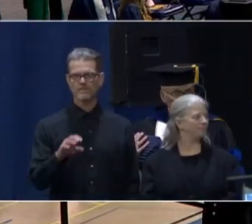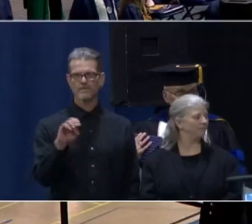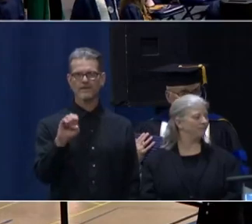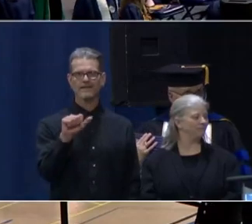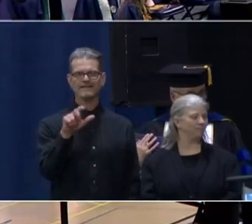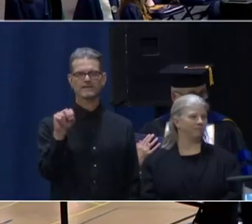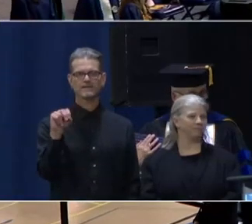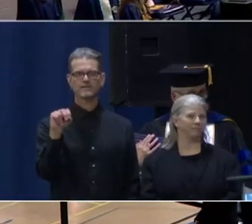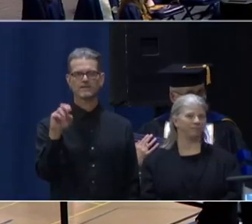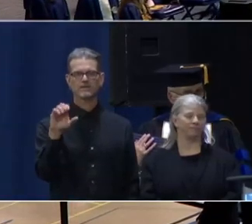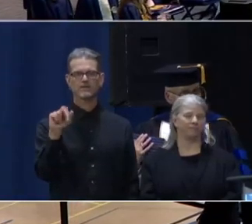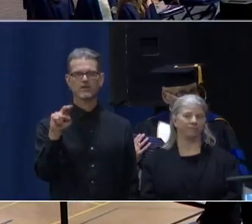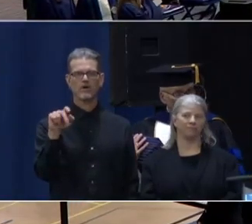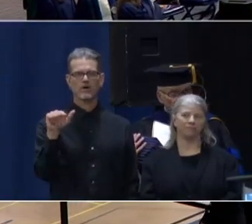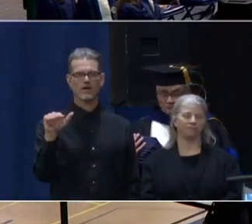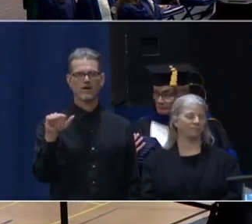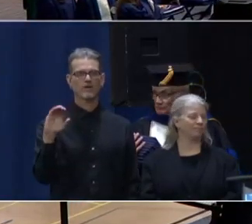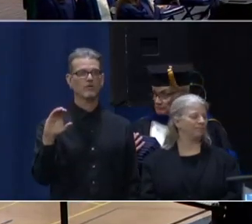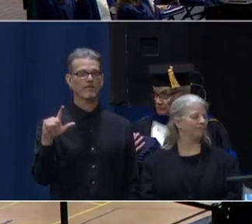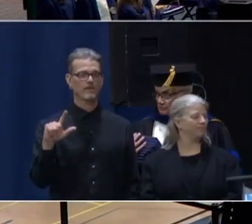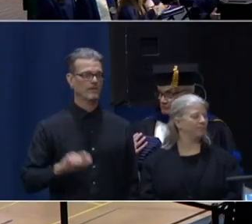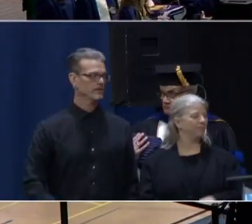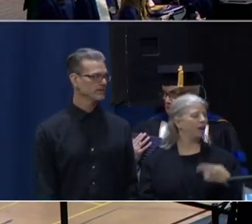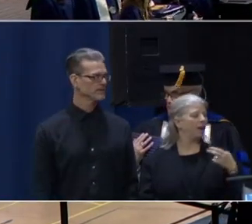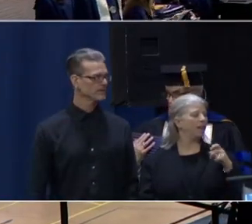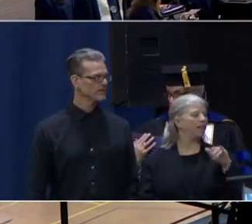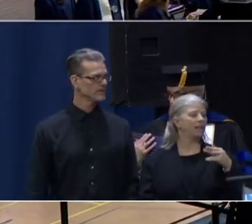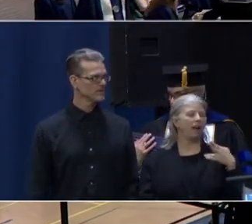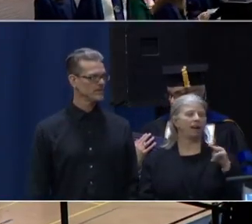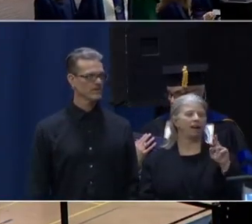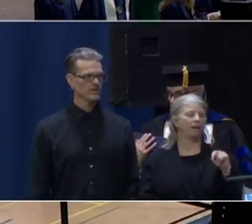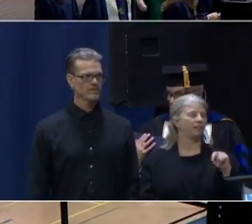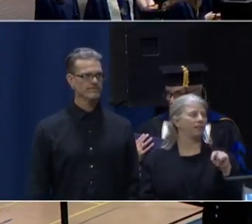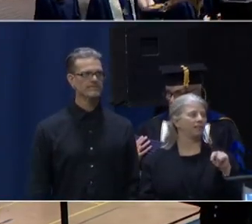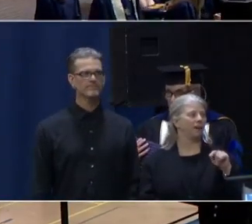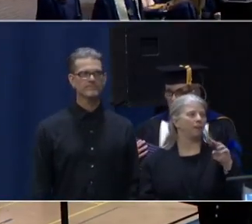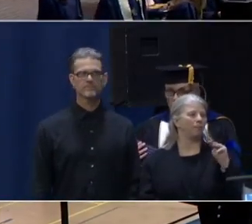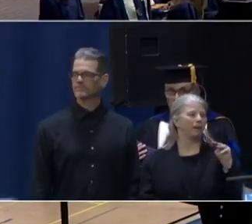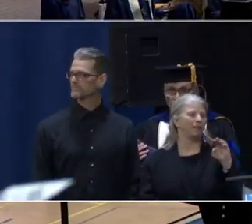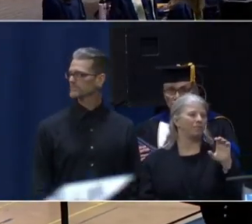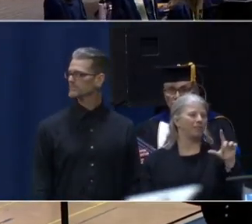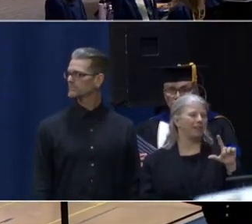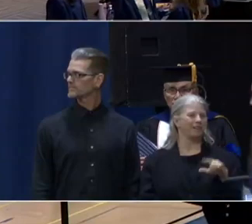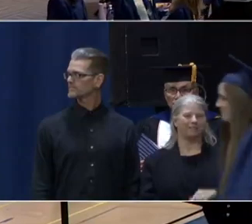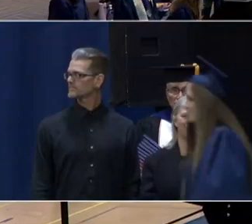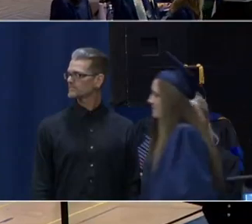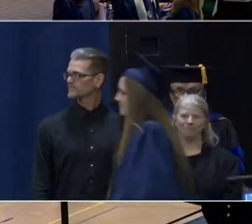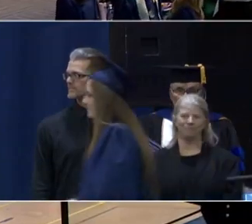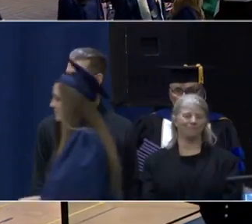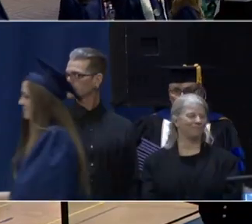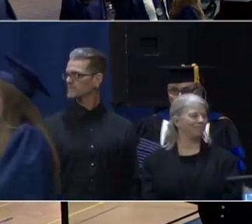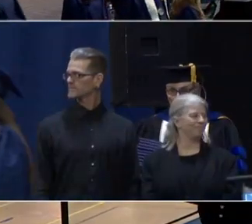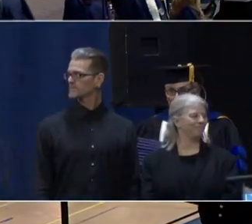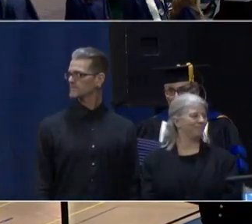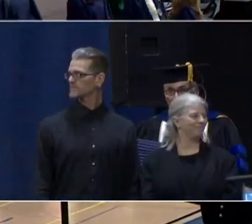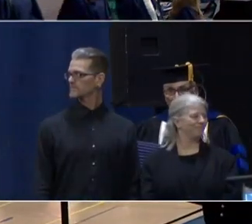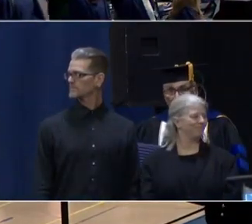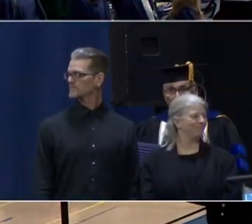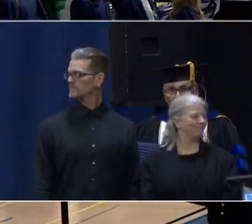Easton Karna, cum laude. Holly Hunt, magna cum laude.